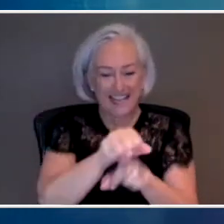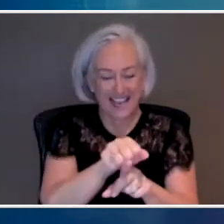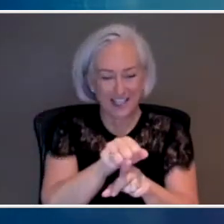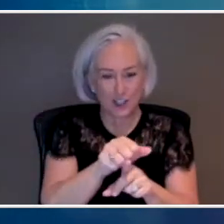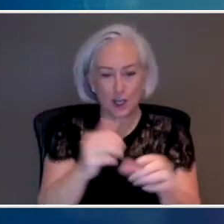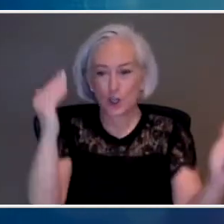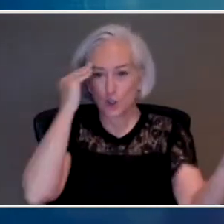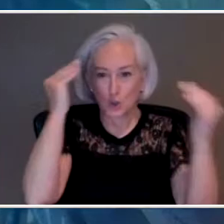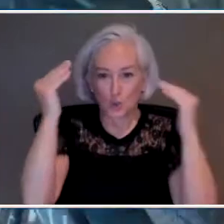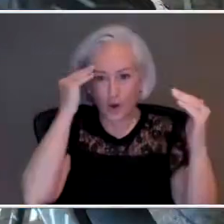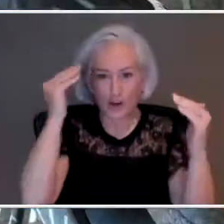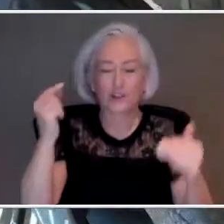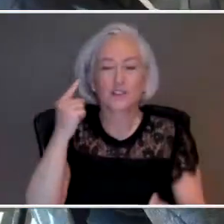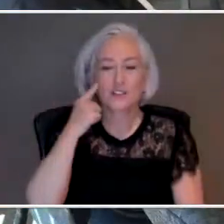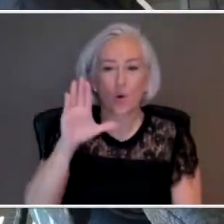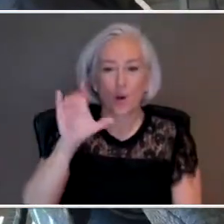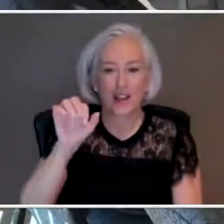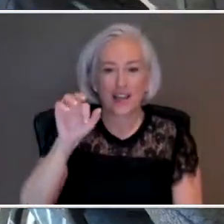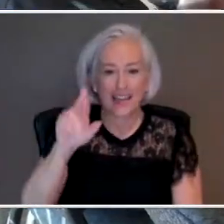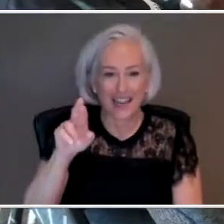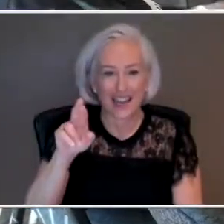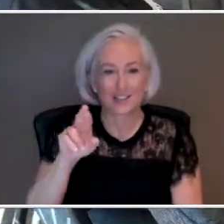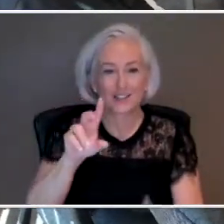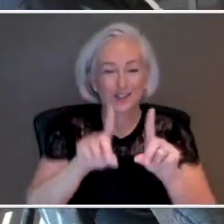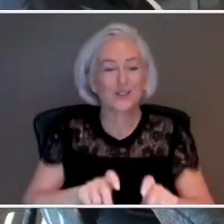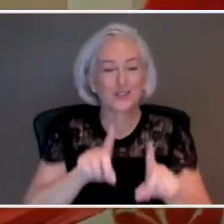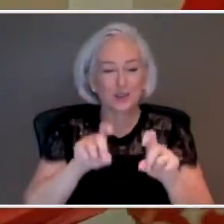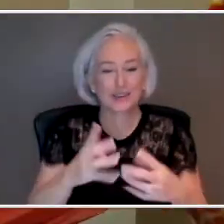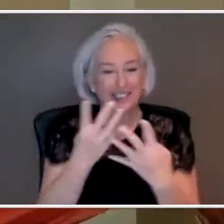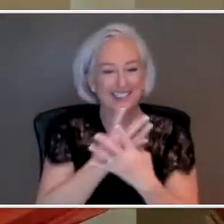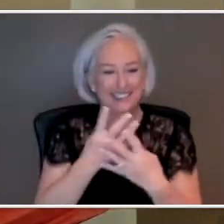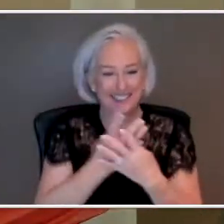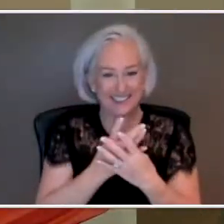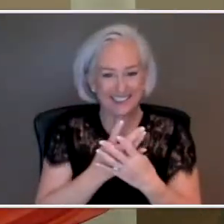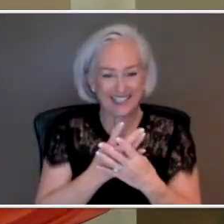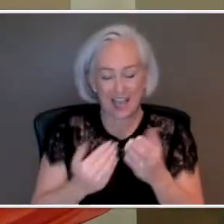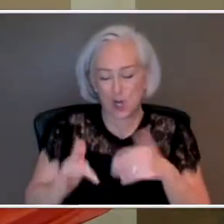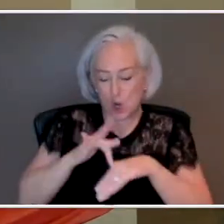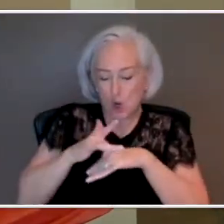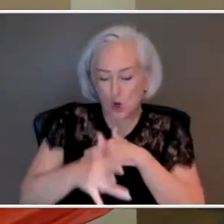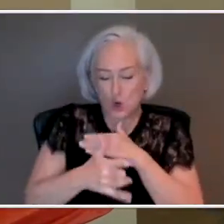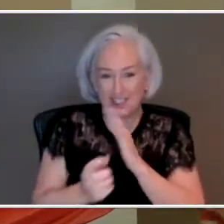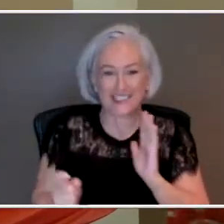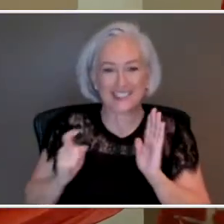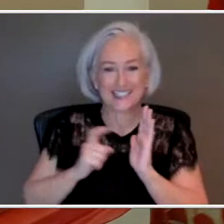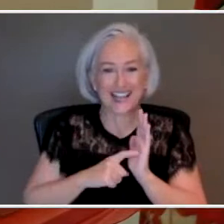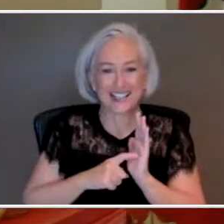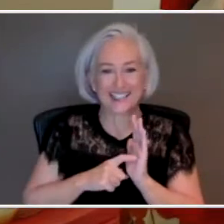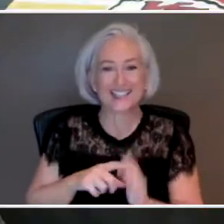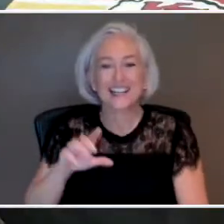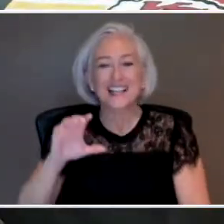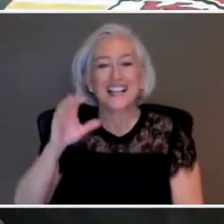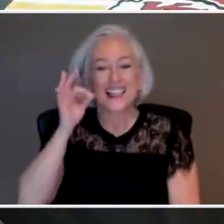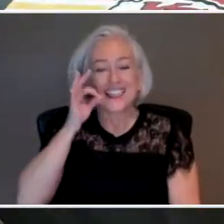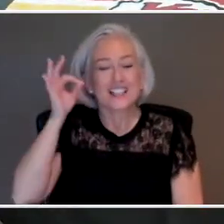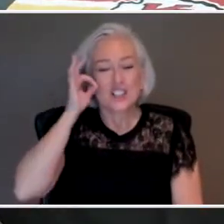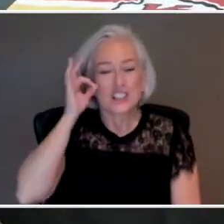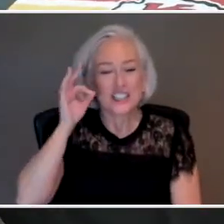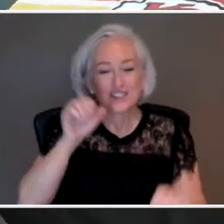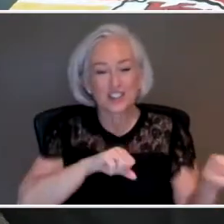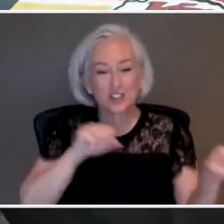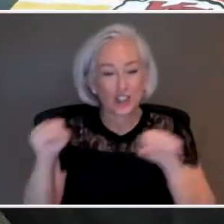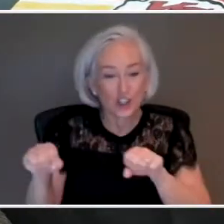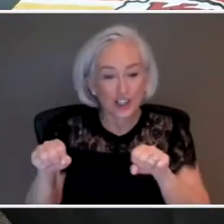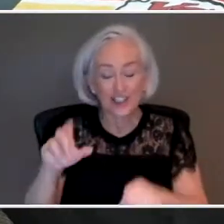and early detection. And earlier this week, the Chiefs cheerleaders, we love our cheerleaders, and Casey Wolf brought one of